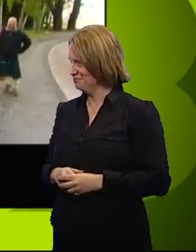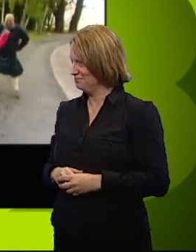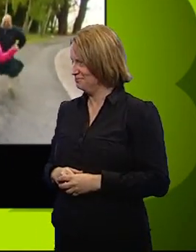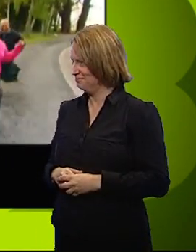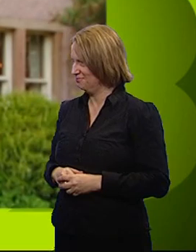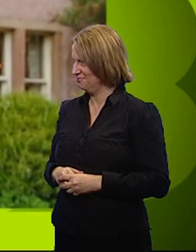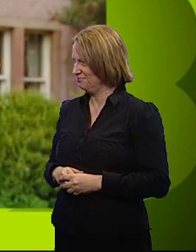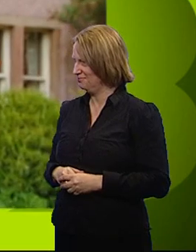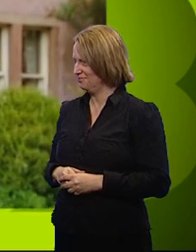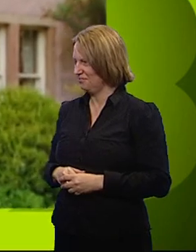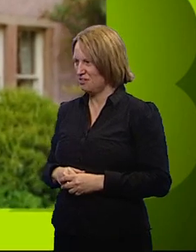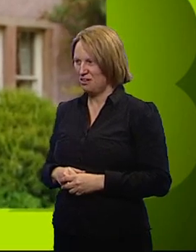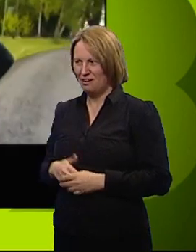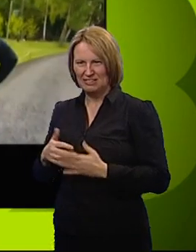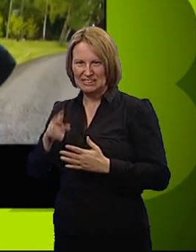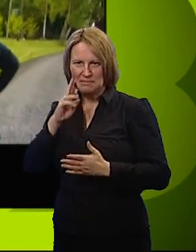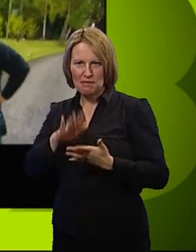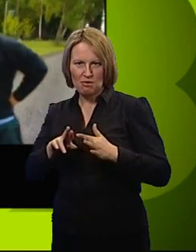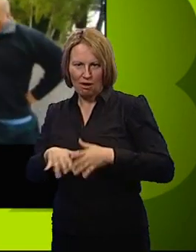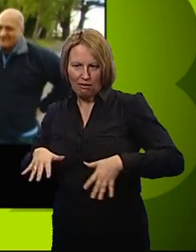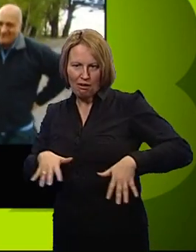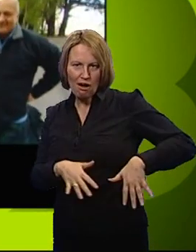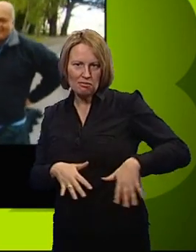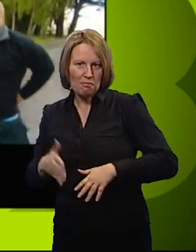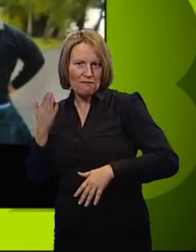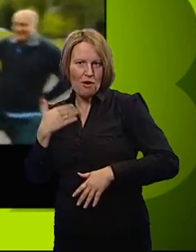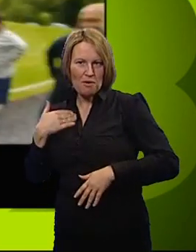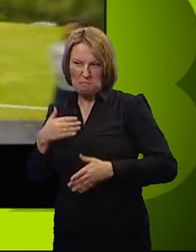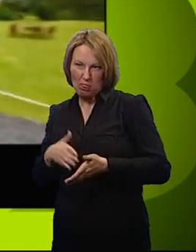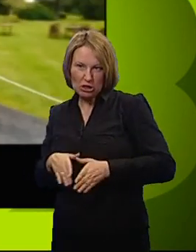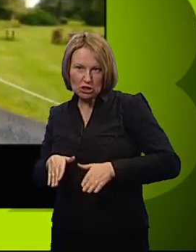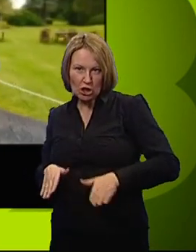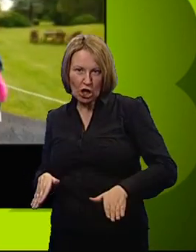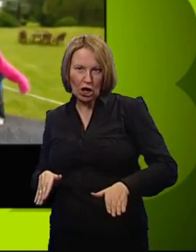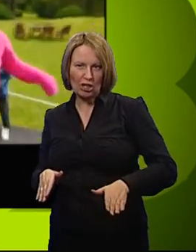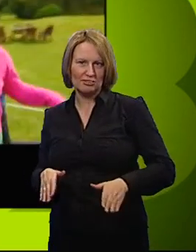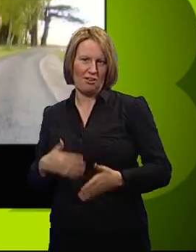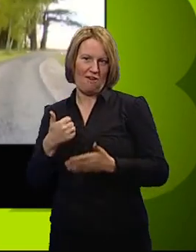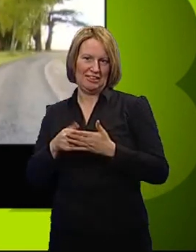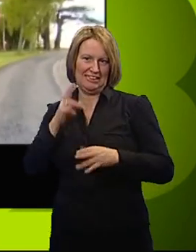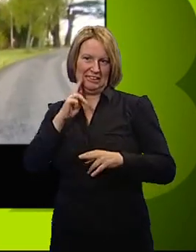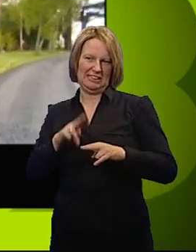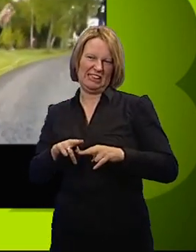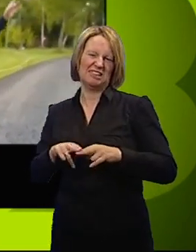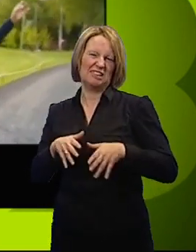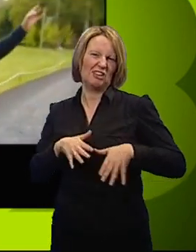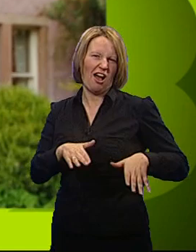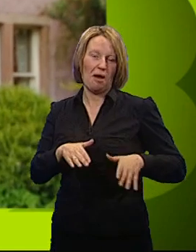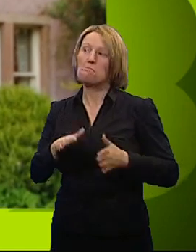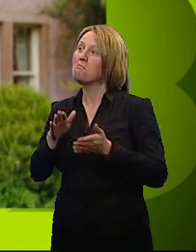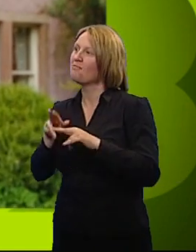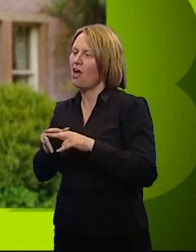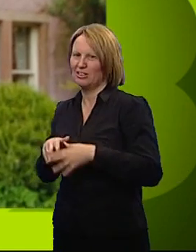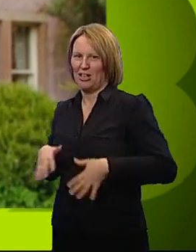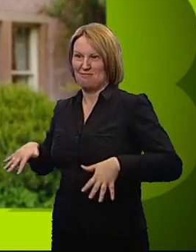right and all that. I have honestly never seen my parents wearing kilts before, never seen Mum in a skirt, and obviously I've never